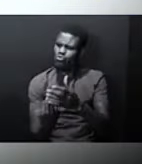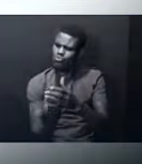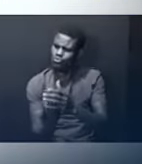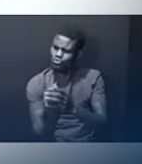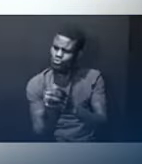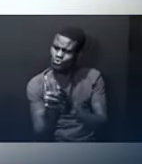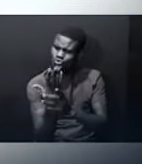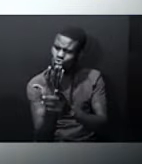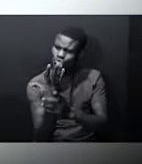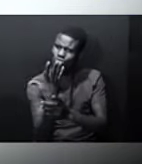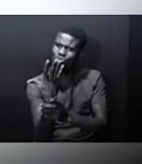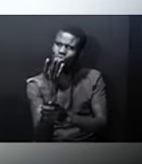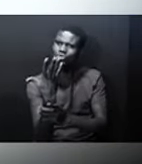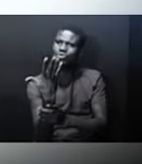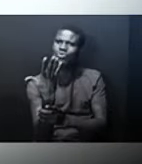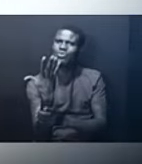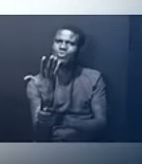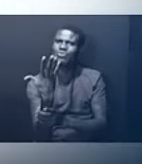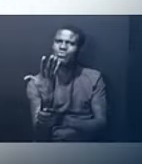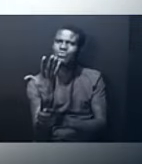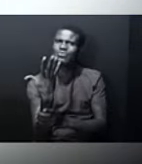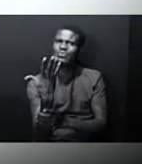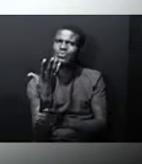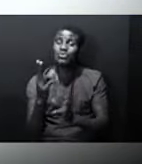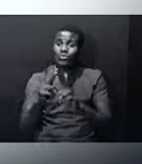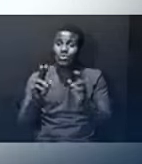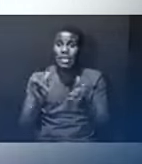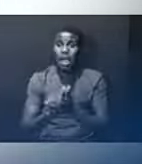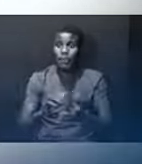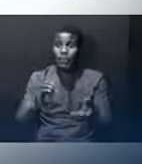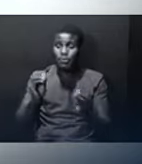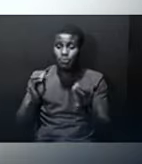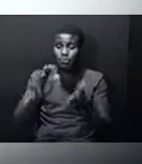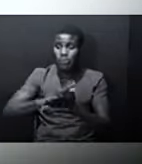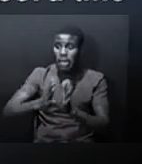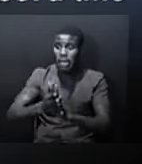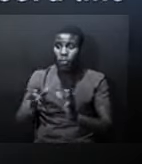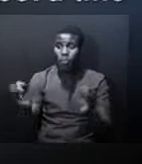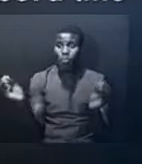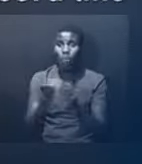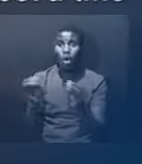propagate, to multiply, to